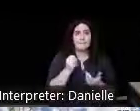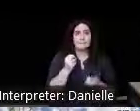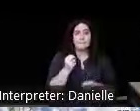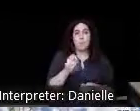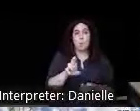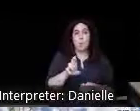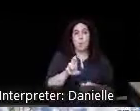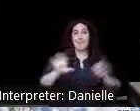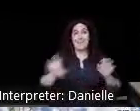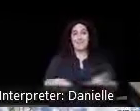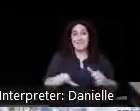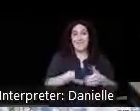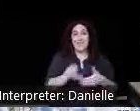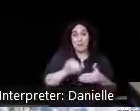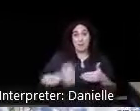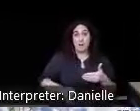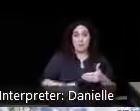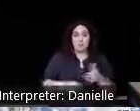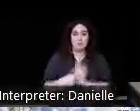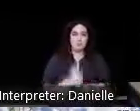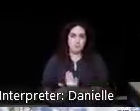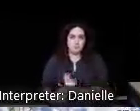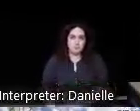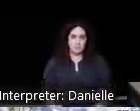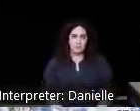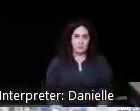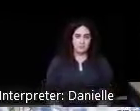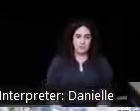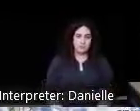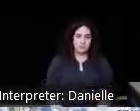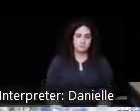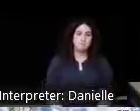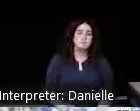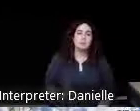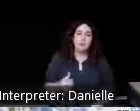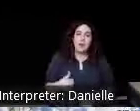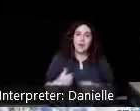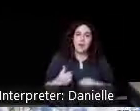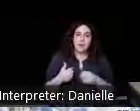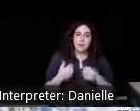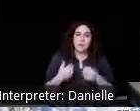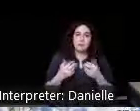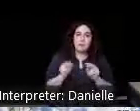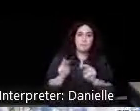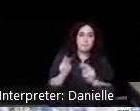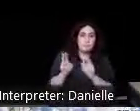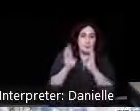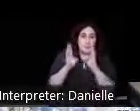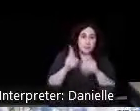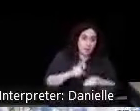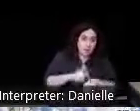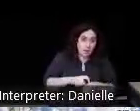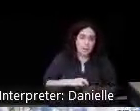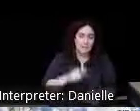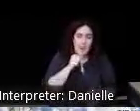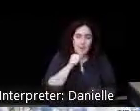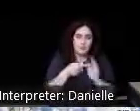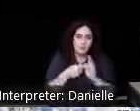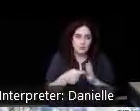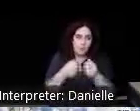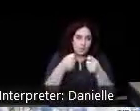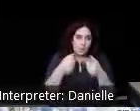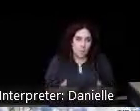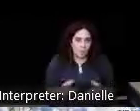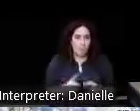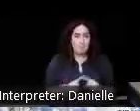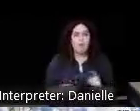activity. So again, for time, I'm only sharing just some examples here of insights into like the type of images that we had.